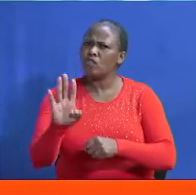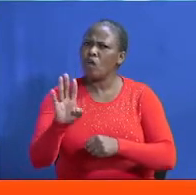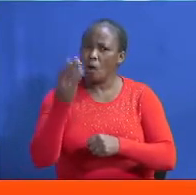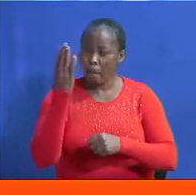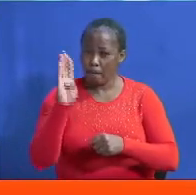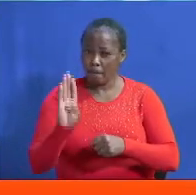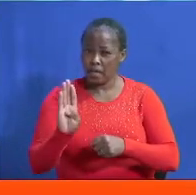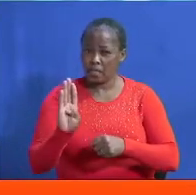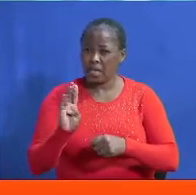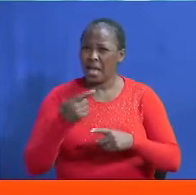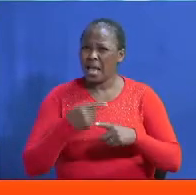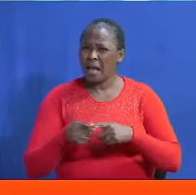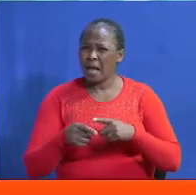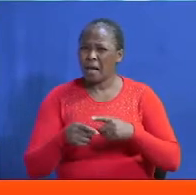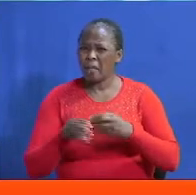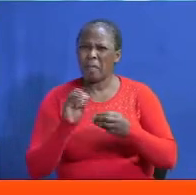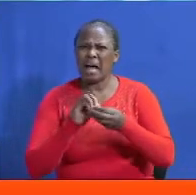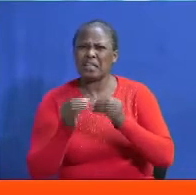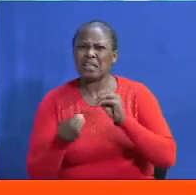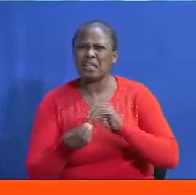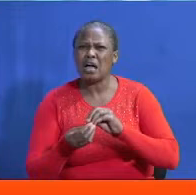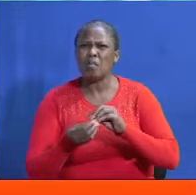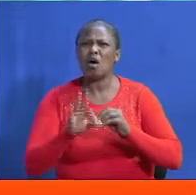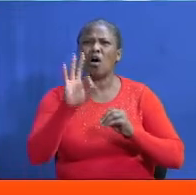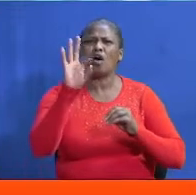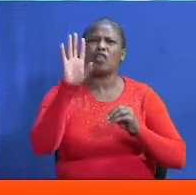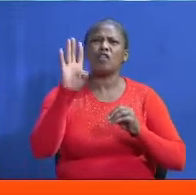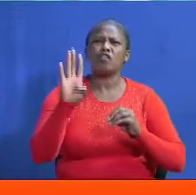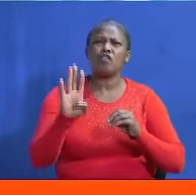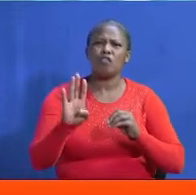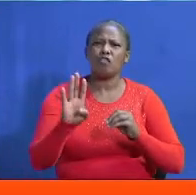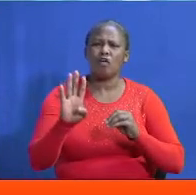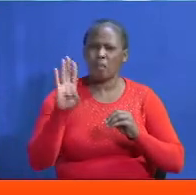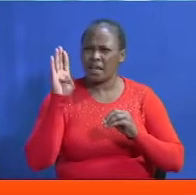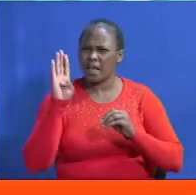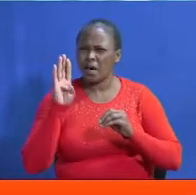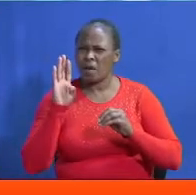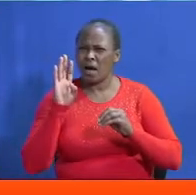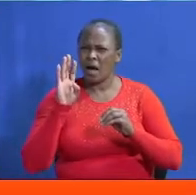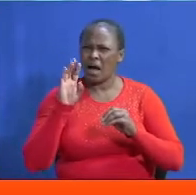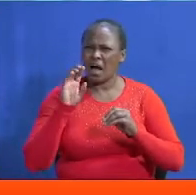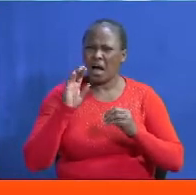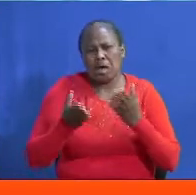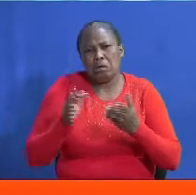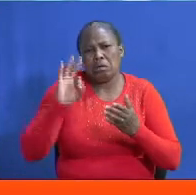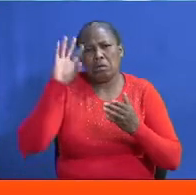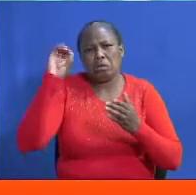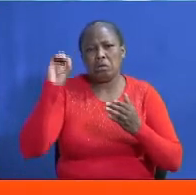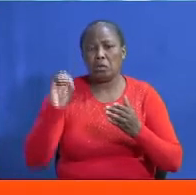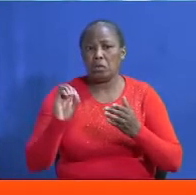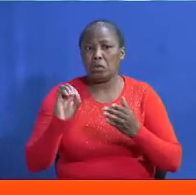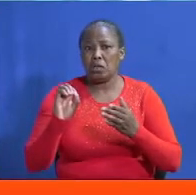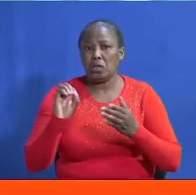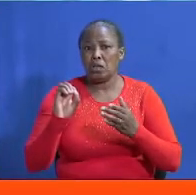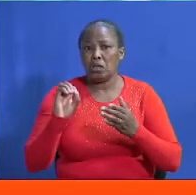but the number of form 34As were around 30,000 out of the possible 40,883.